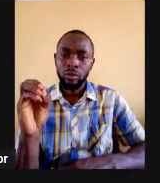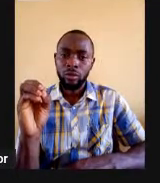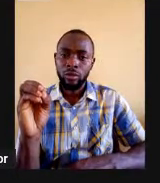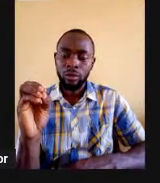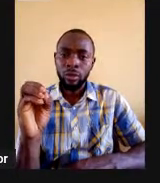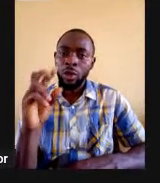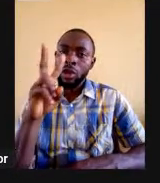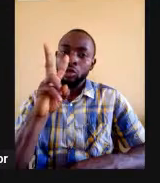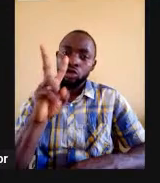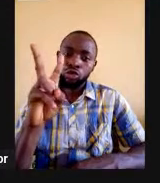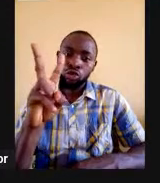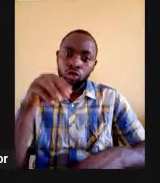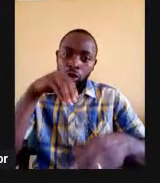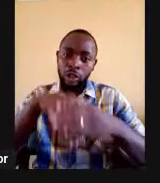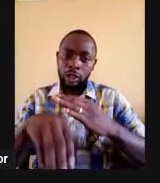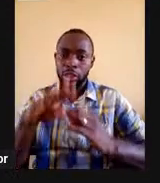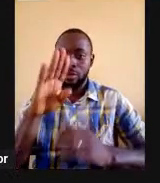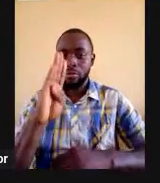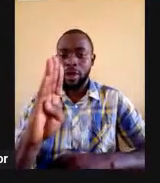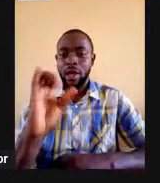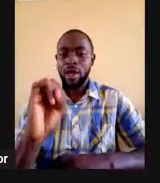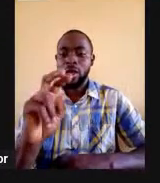2 in binary is 1 0.